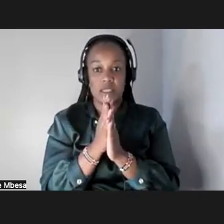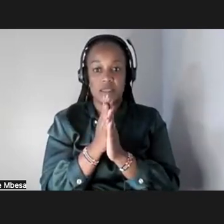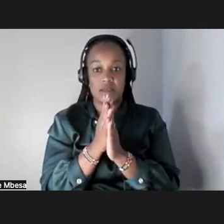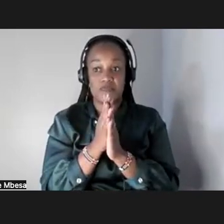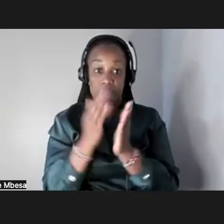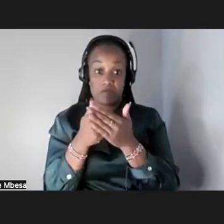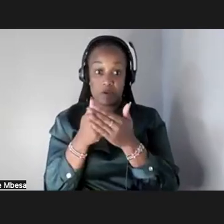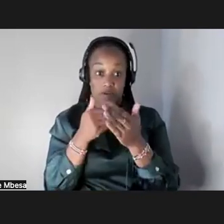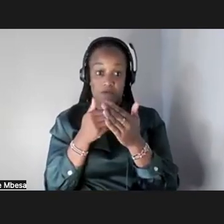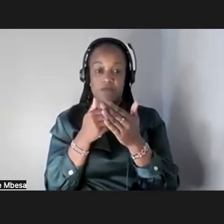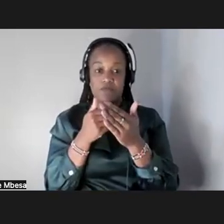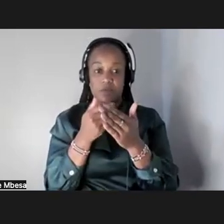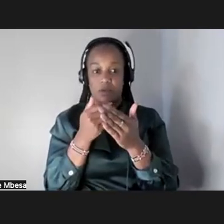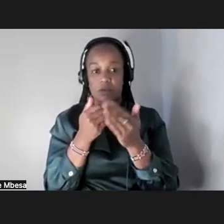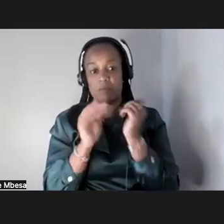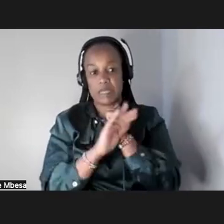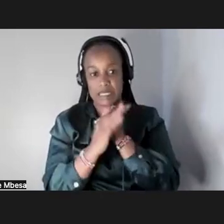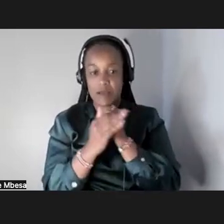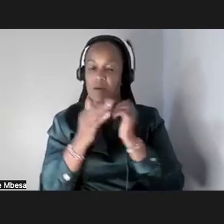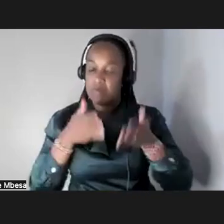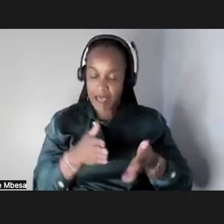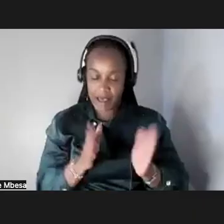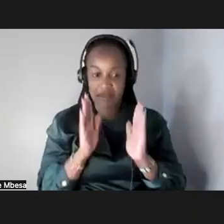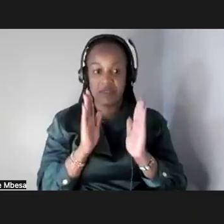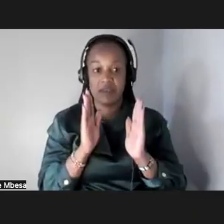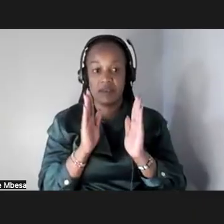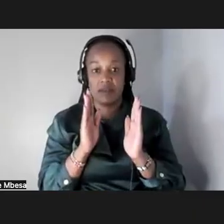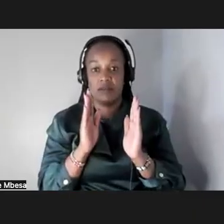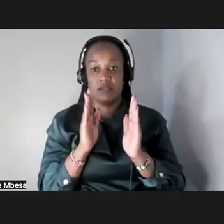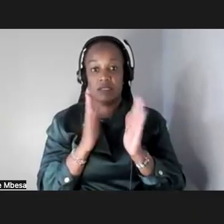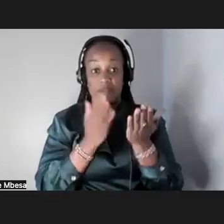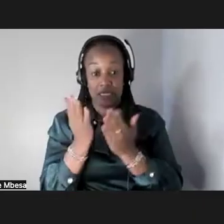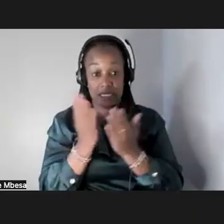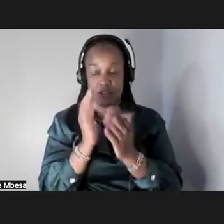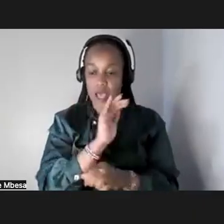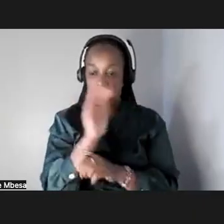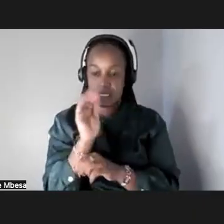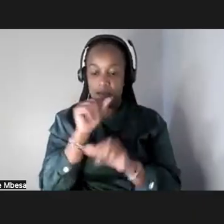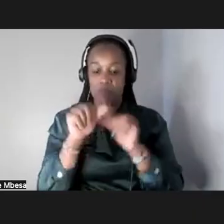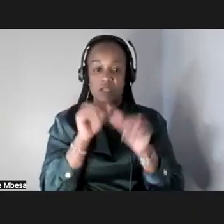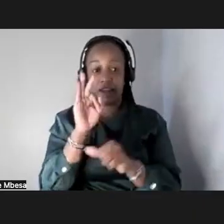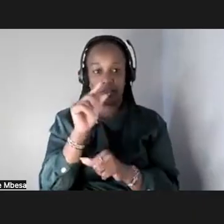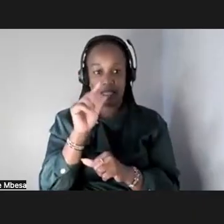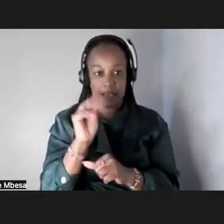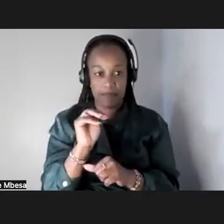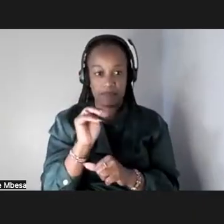her about FGM, she can easily get offended. This will be bridging the